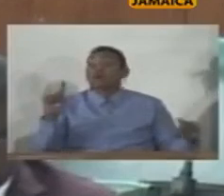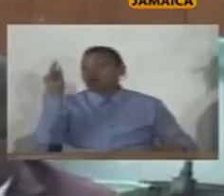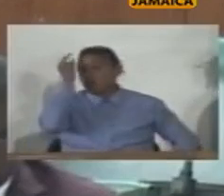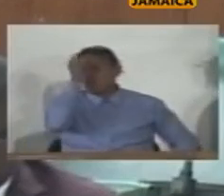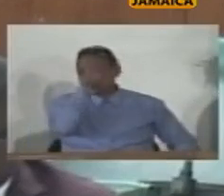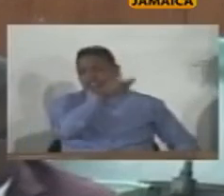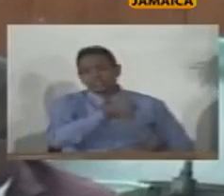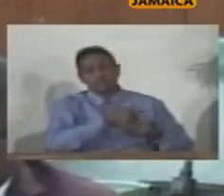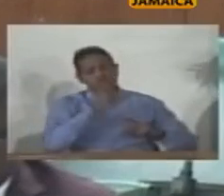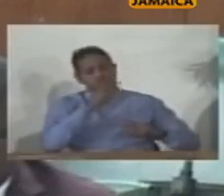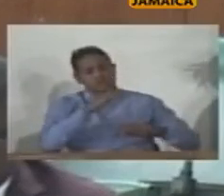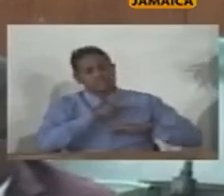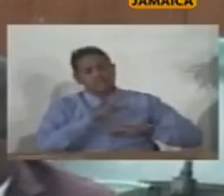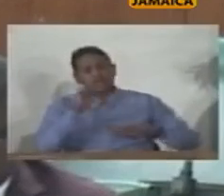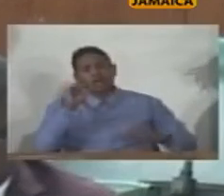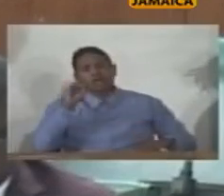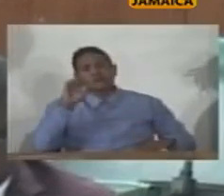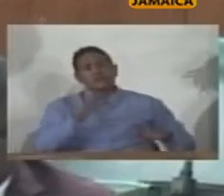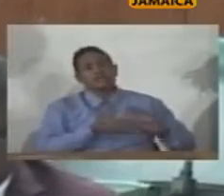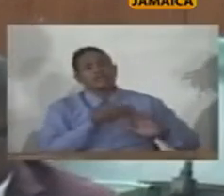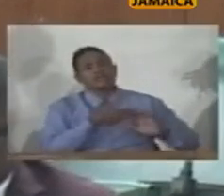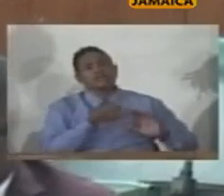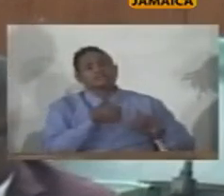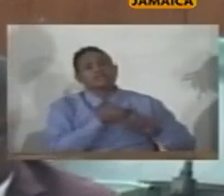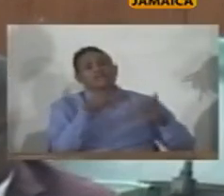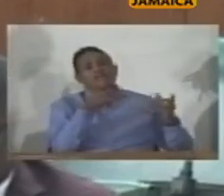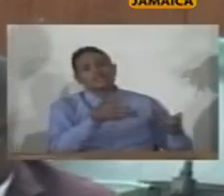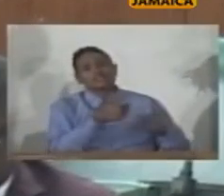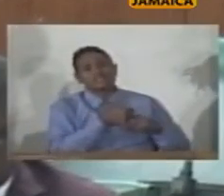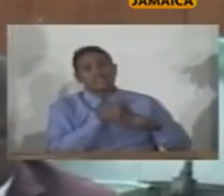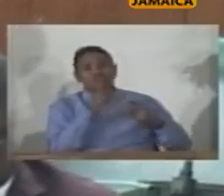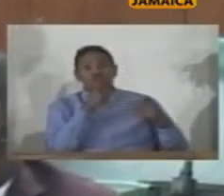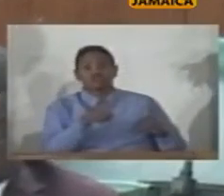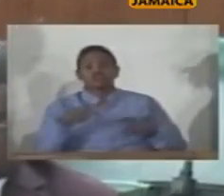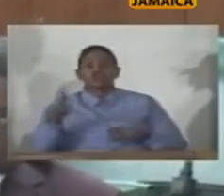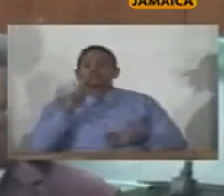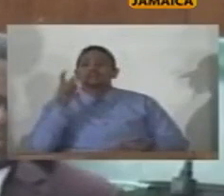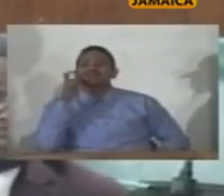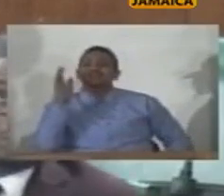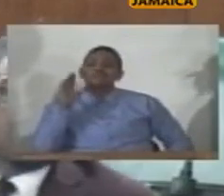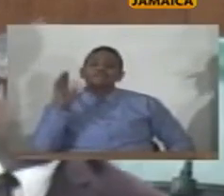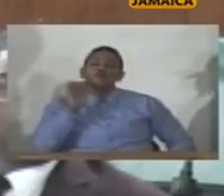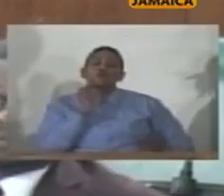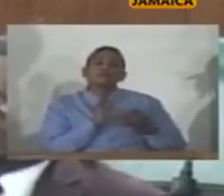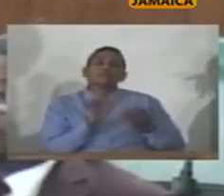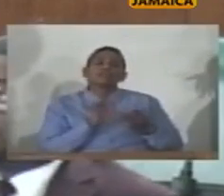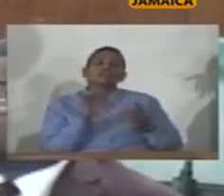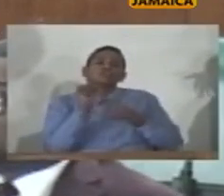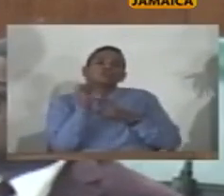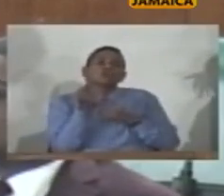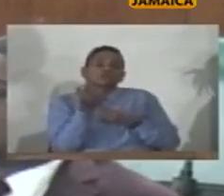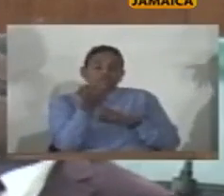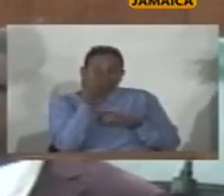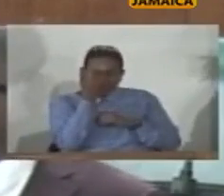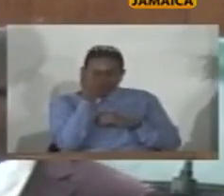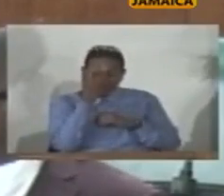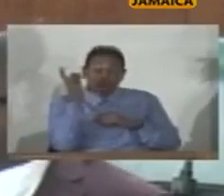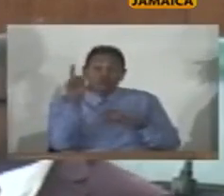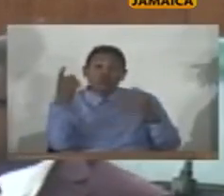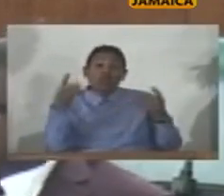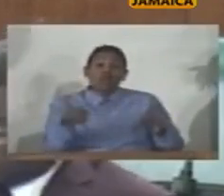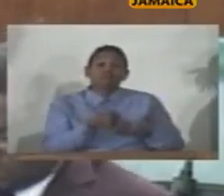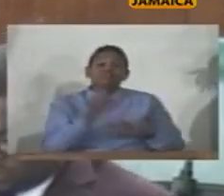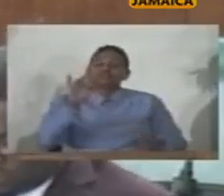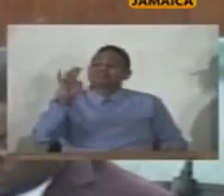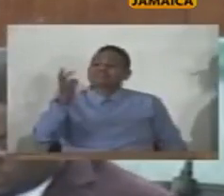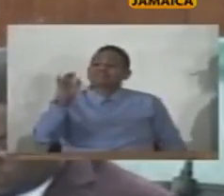was satisfied that a state of public emergency existed as a result of the aforementioned circumstances. And whereas on the 7th